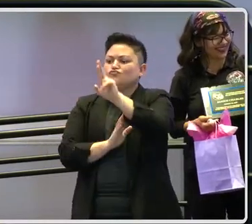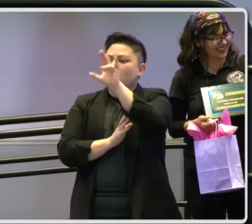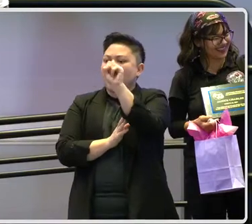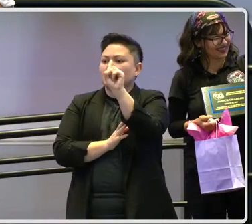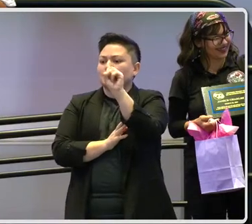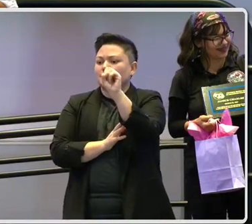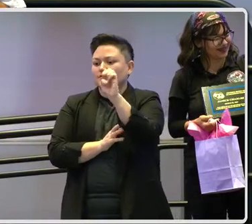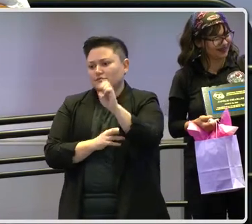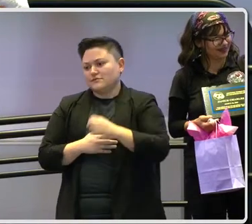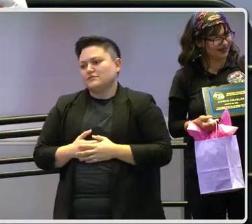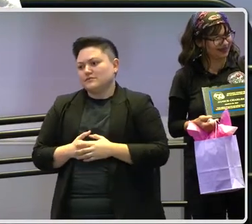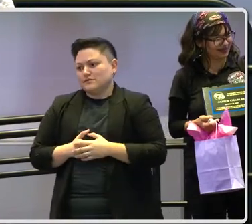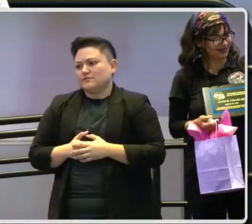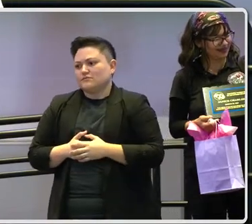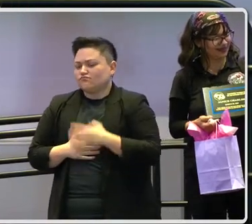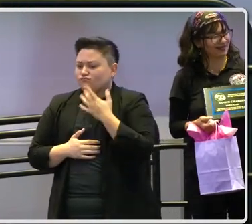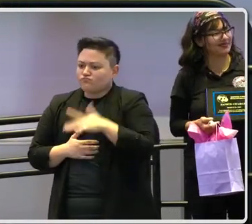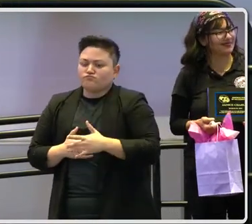So...